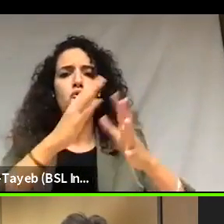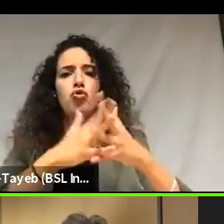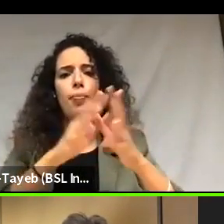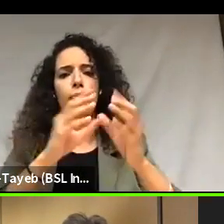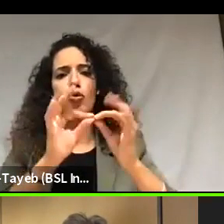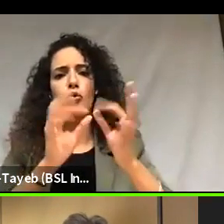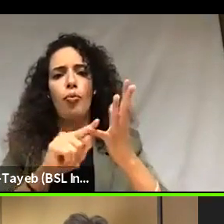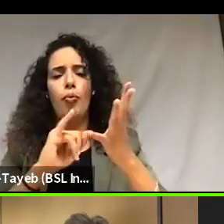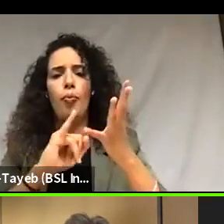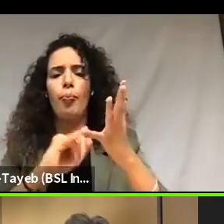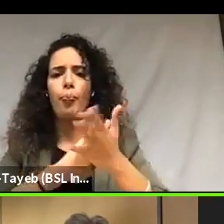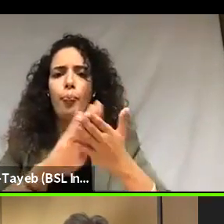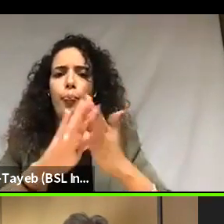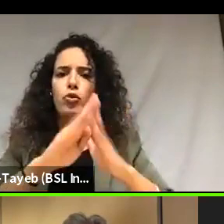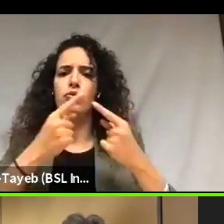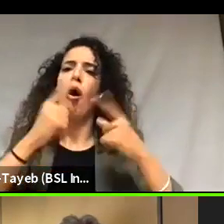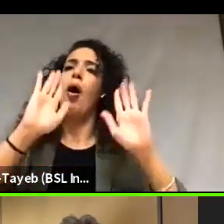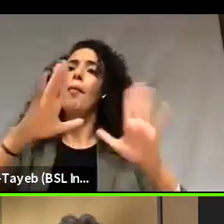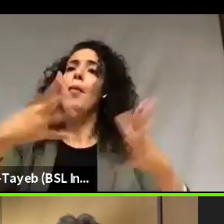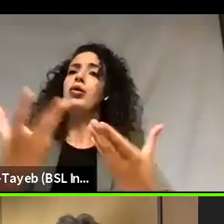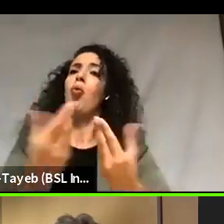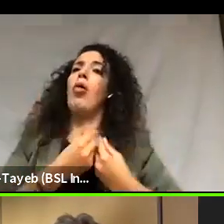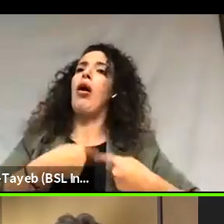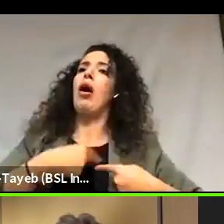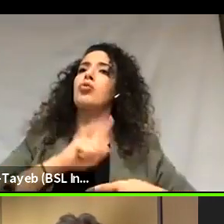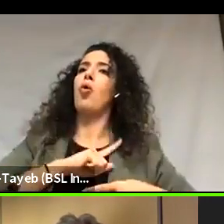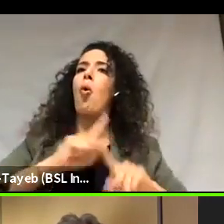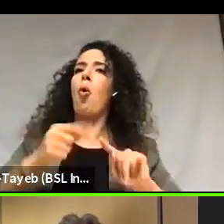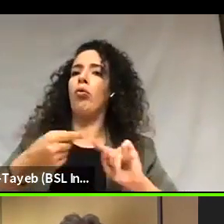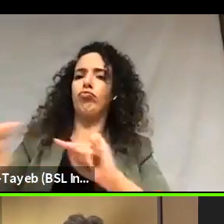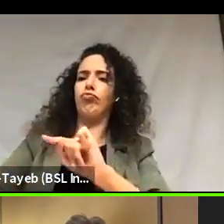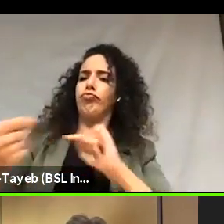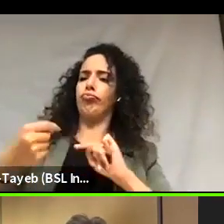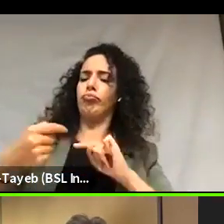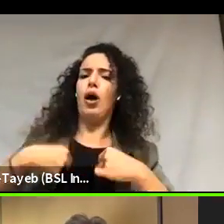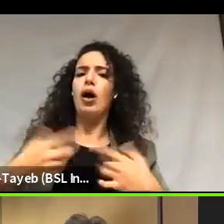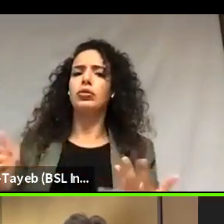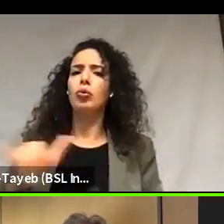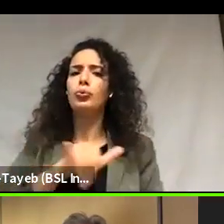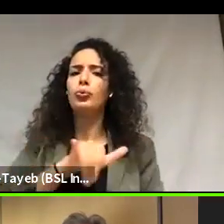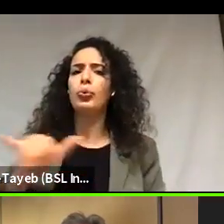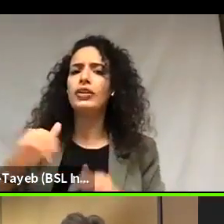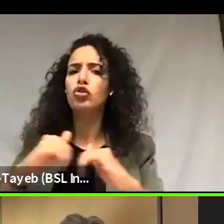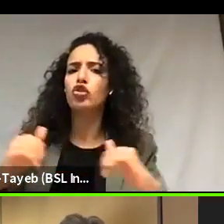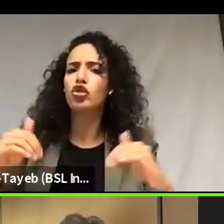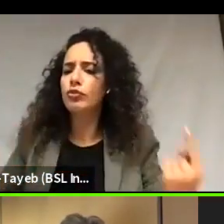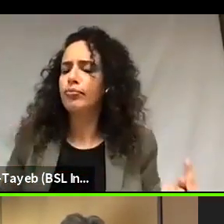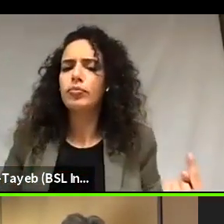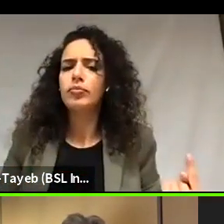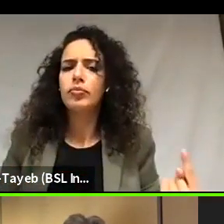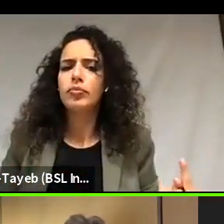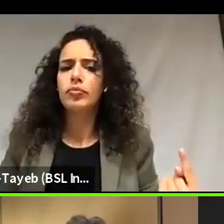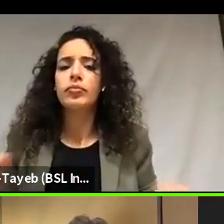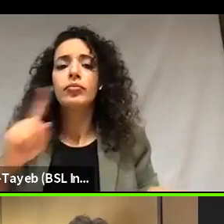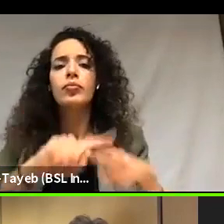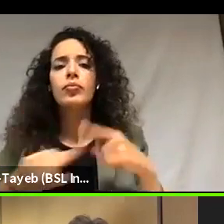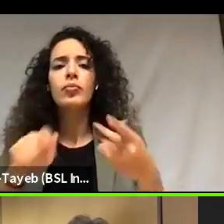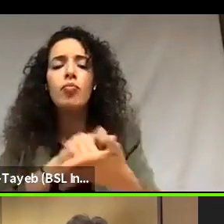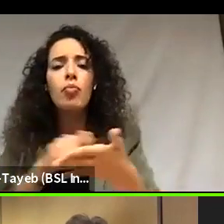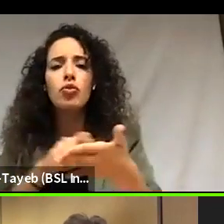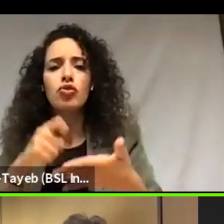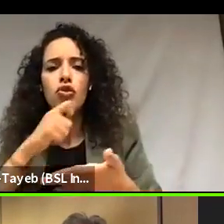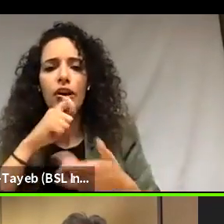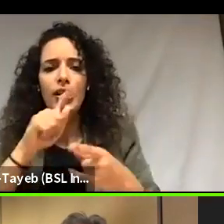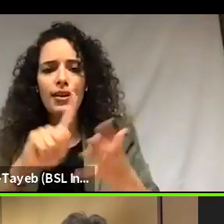against us. And I would like to think that most journalists in the UK media, I can't speak for the US media,